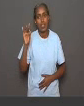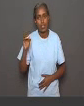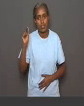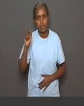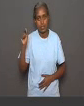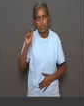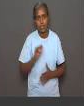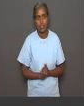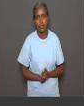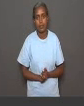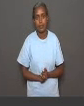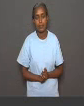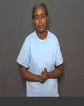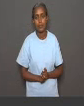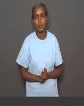degrees.